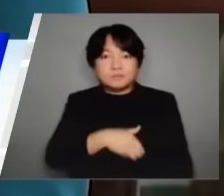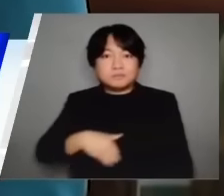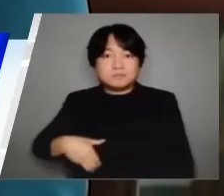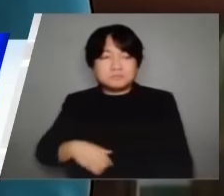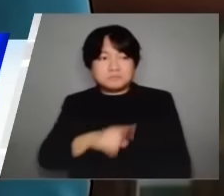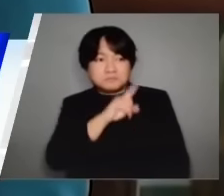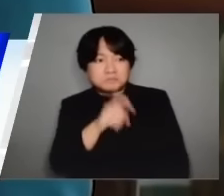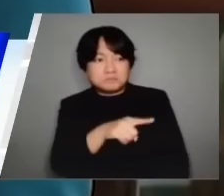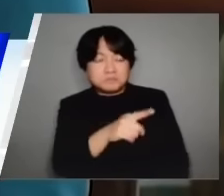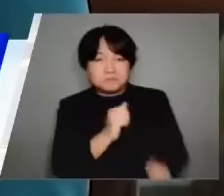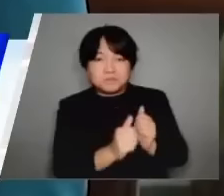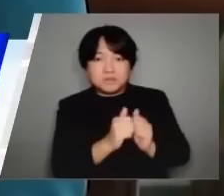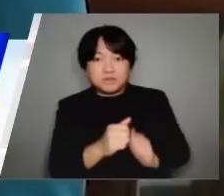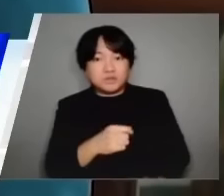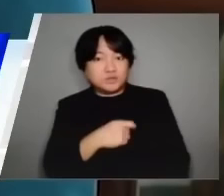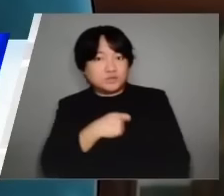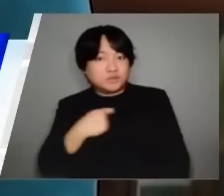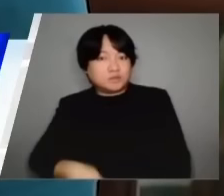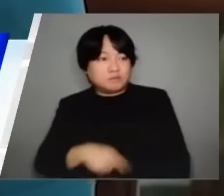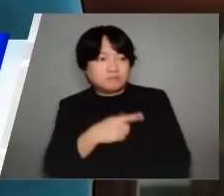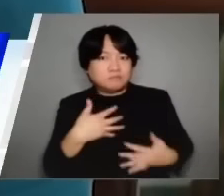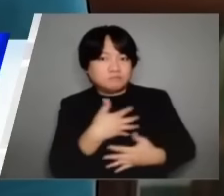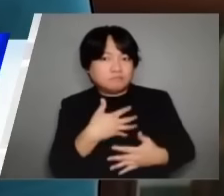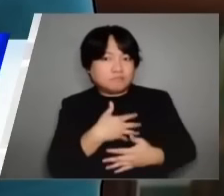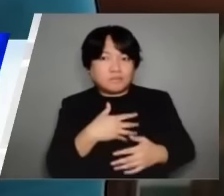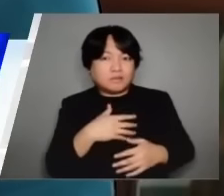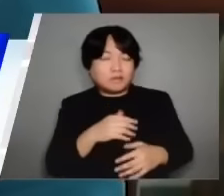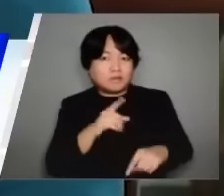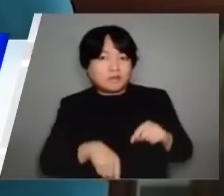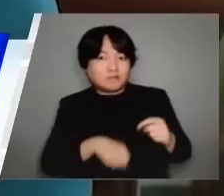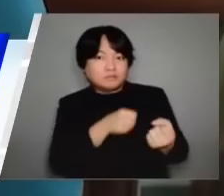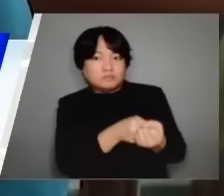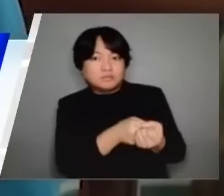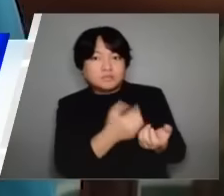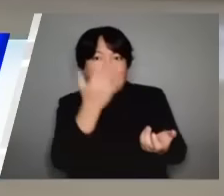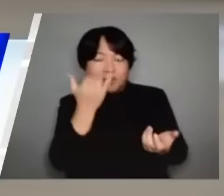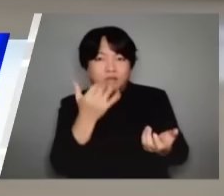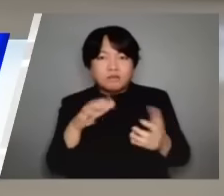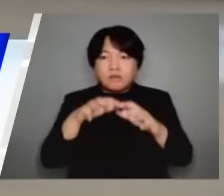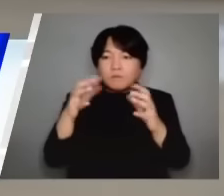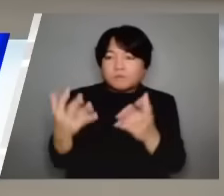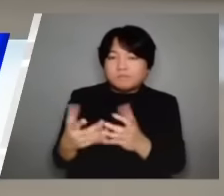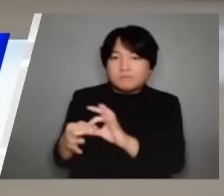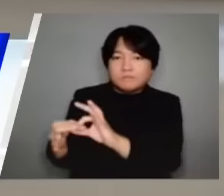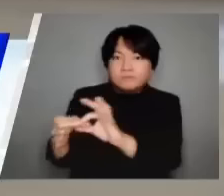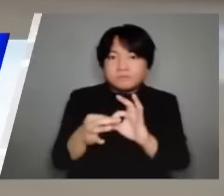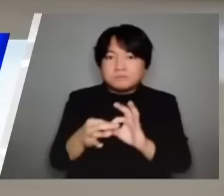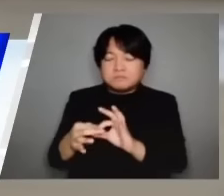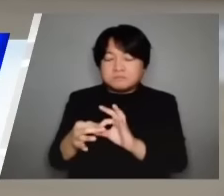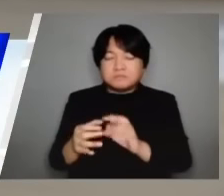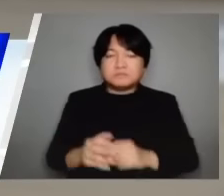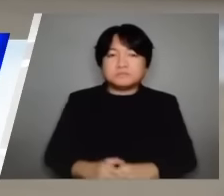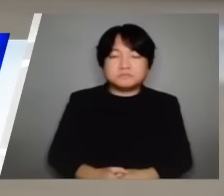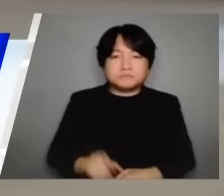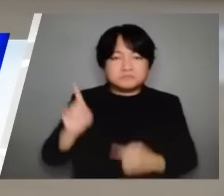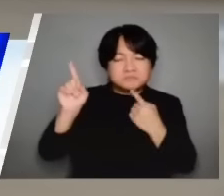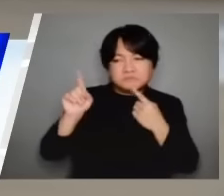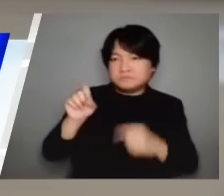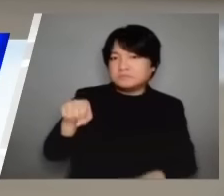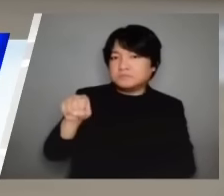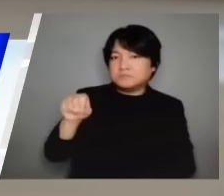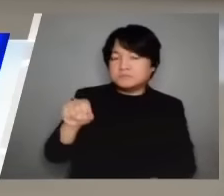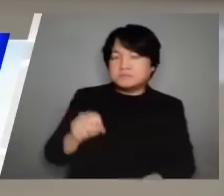a huge success that it could undermine their global influence and how so Yes because the